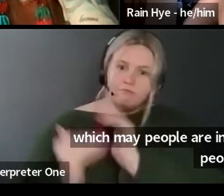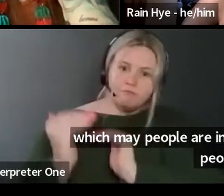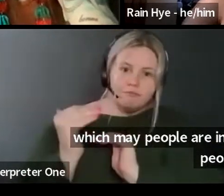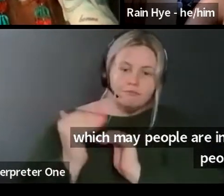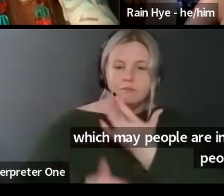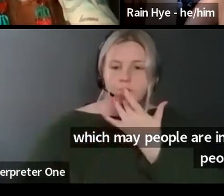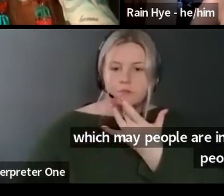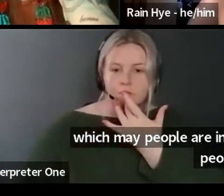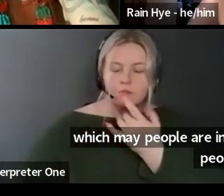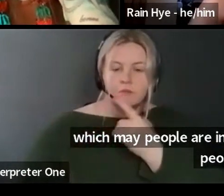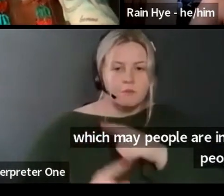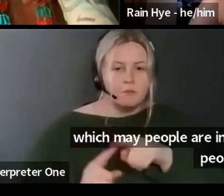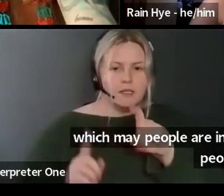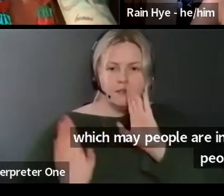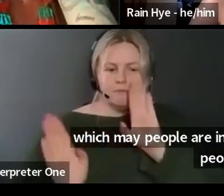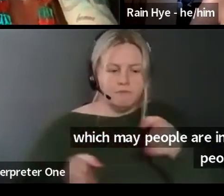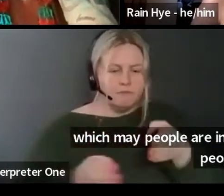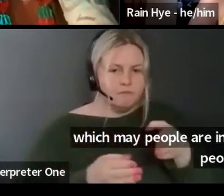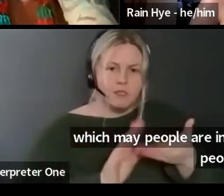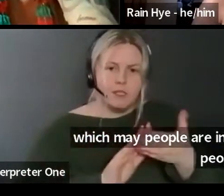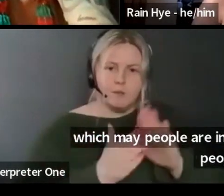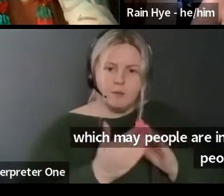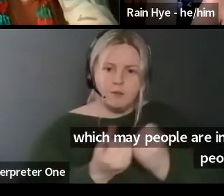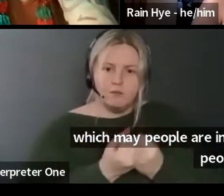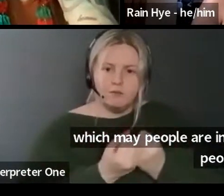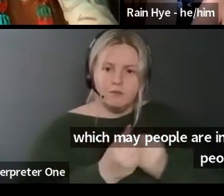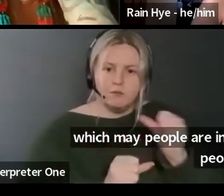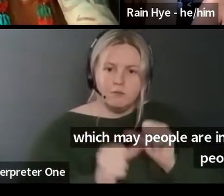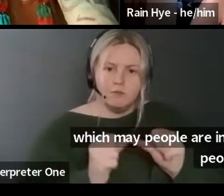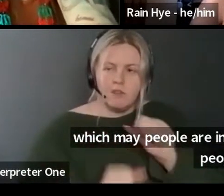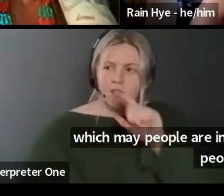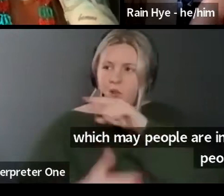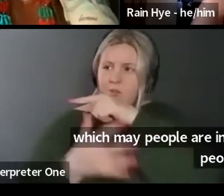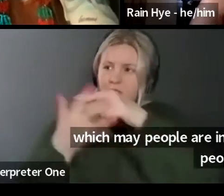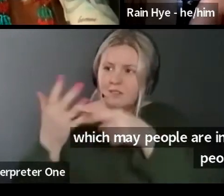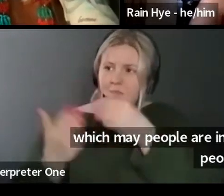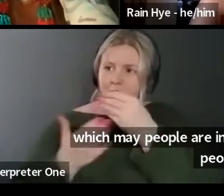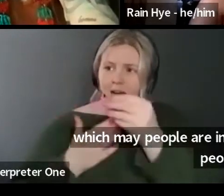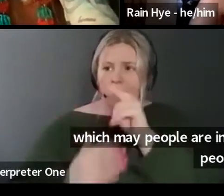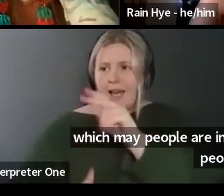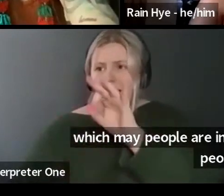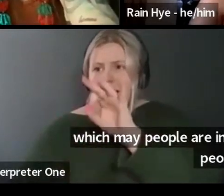that a lot of folks don't even understand, and buy NFTs and